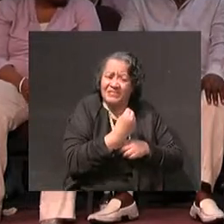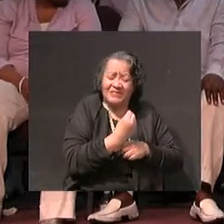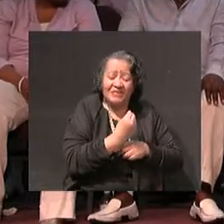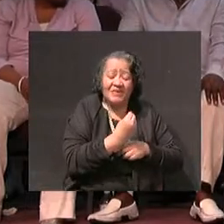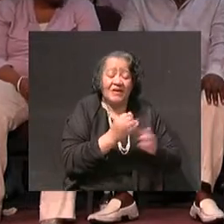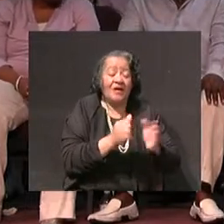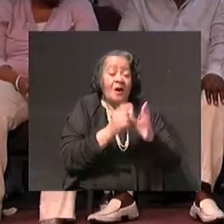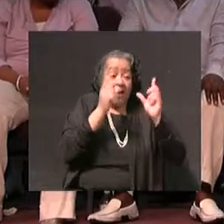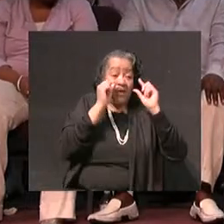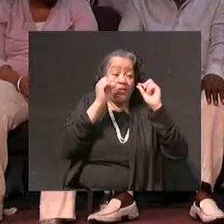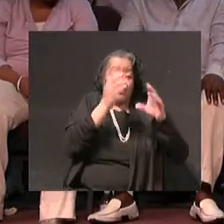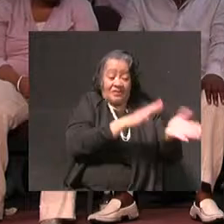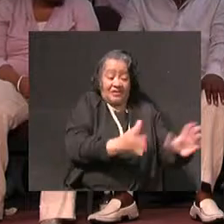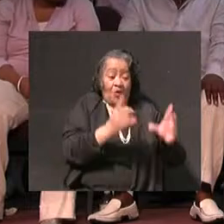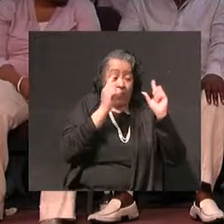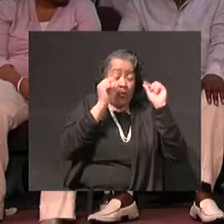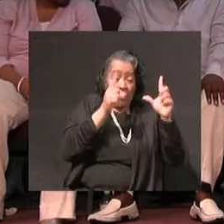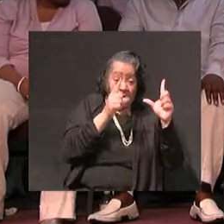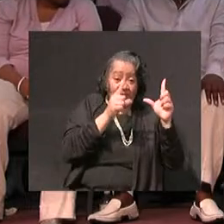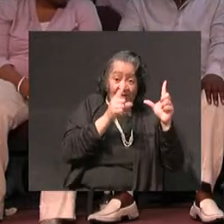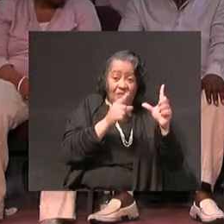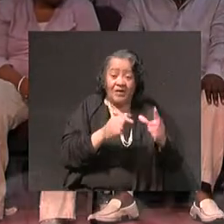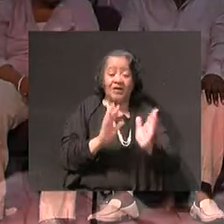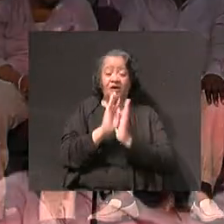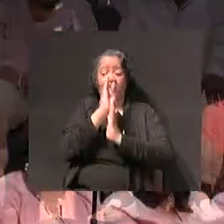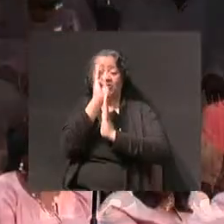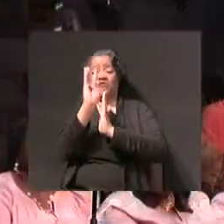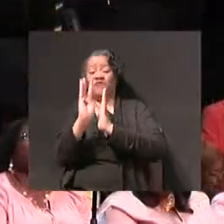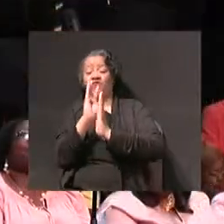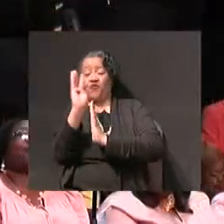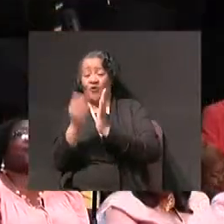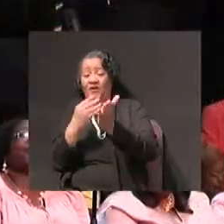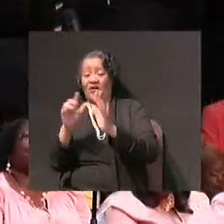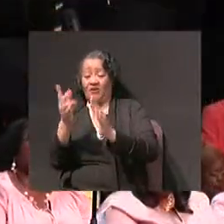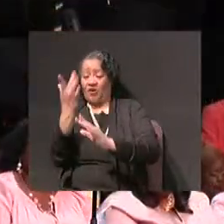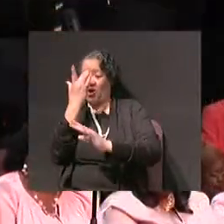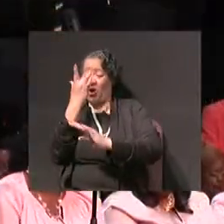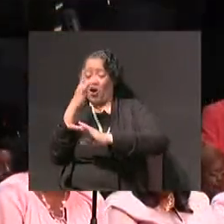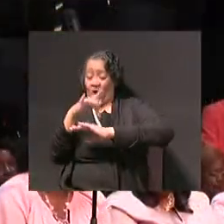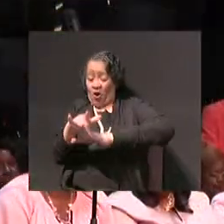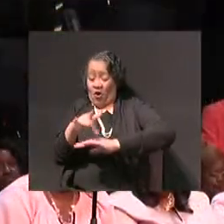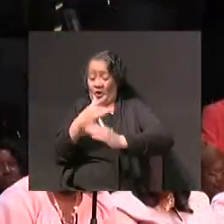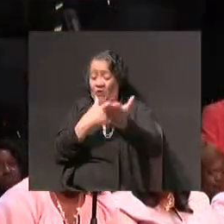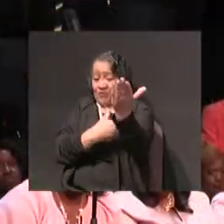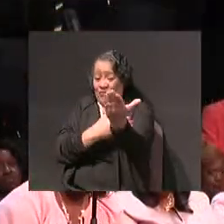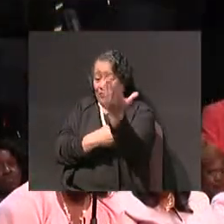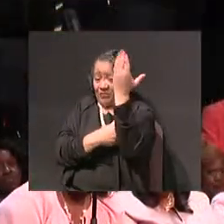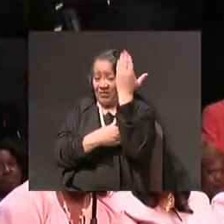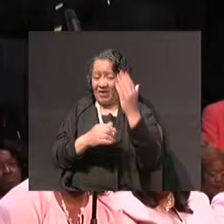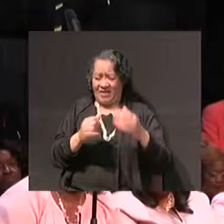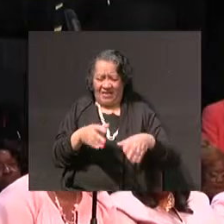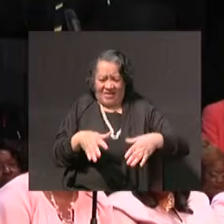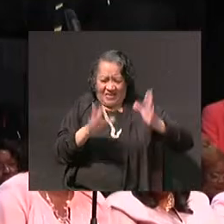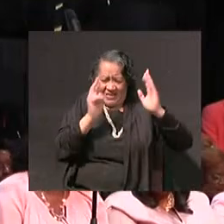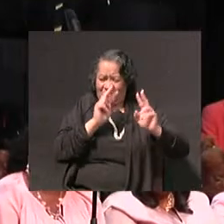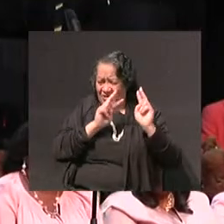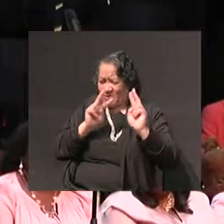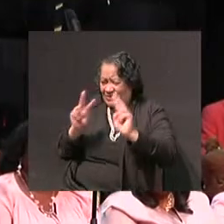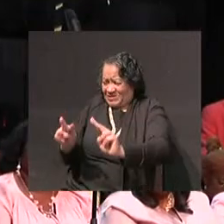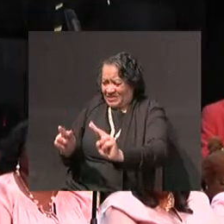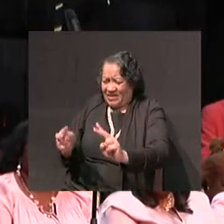So he woke up about 4 o'clock Sunday morning and said, let me go check